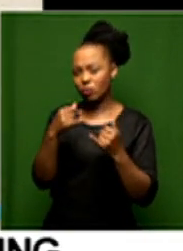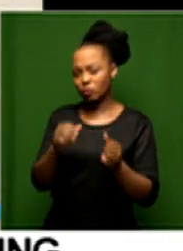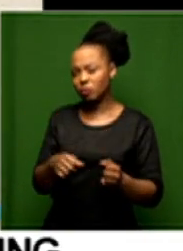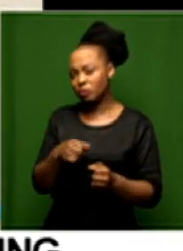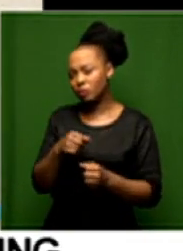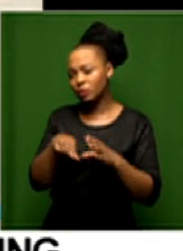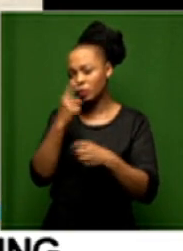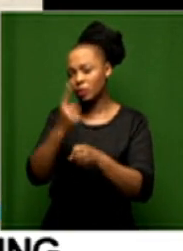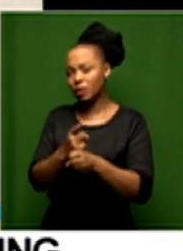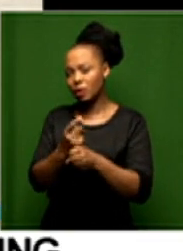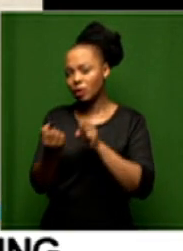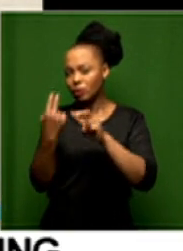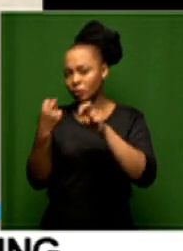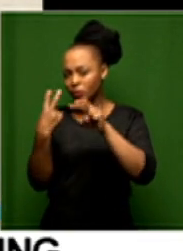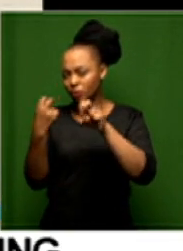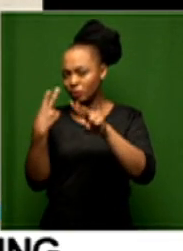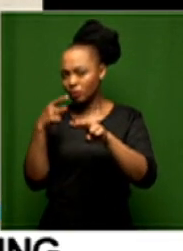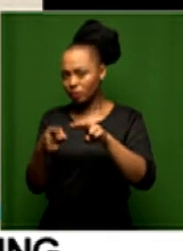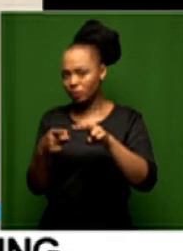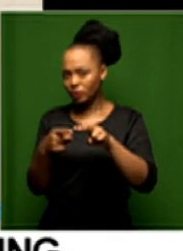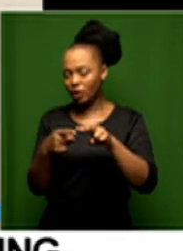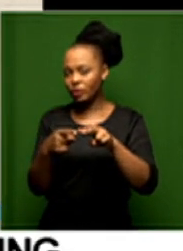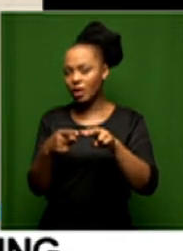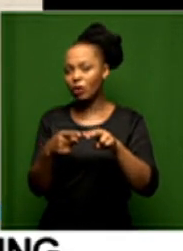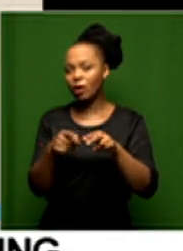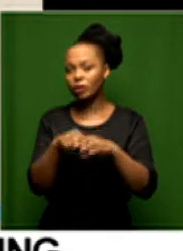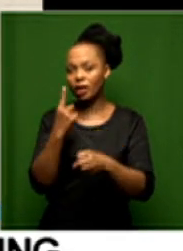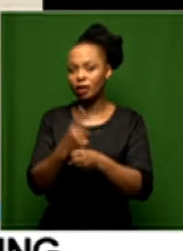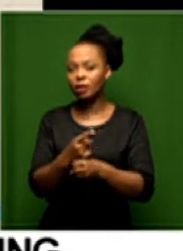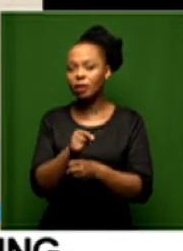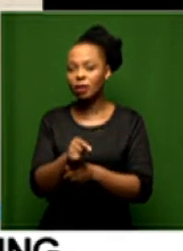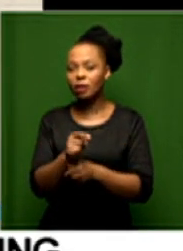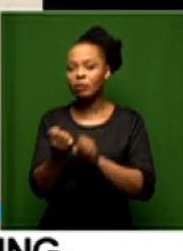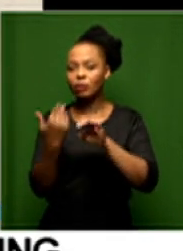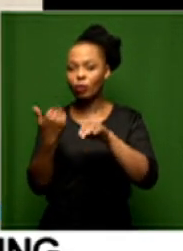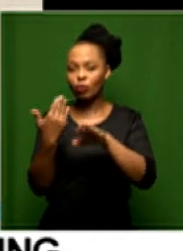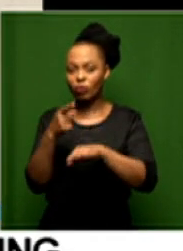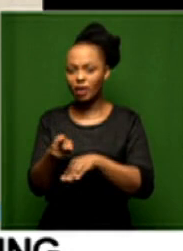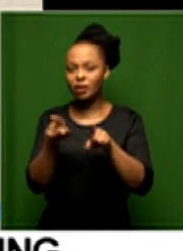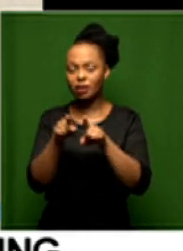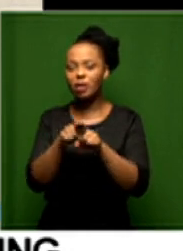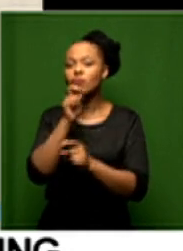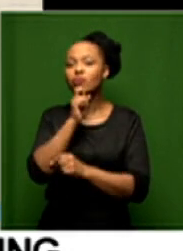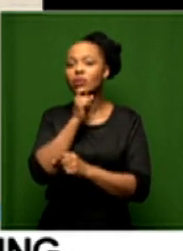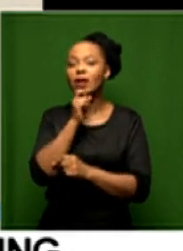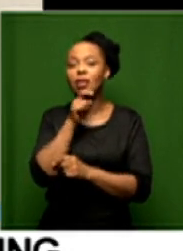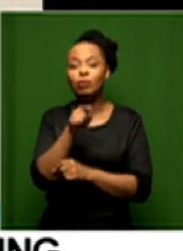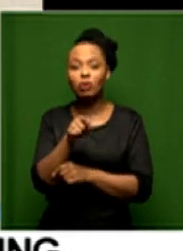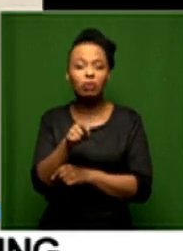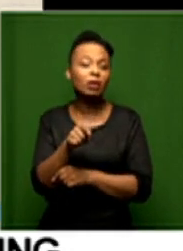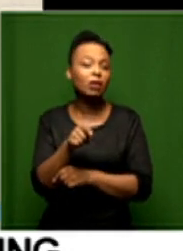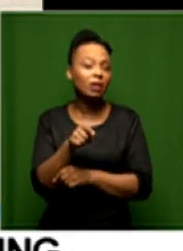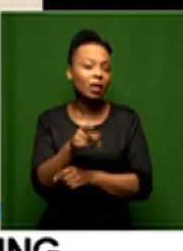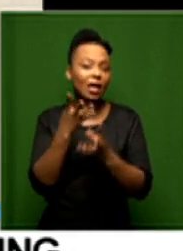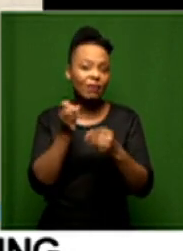Freeway Improvement Project, it's not just limited to Gauteng, it has ramifications on the psyche of the nation towards the user-paid principle. It also has